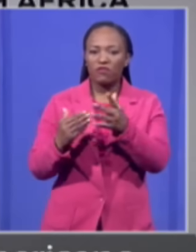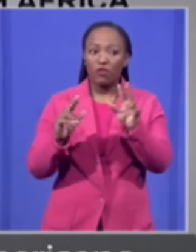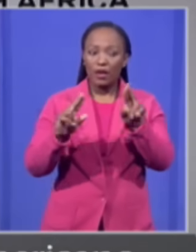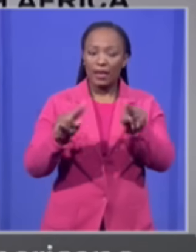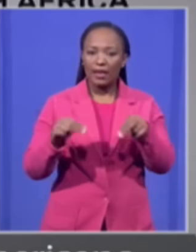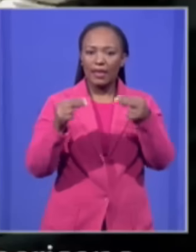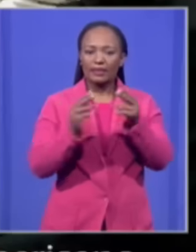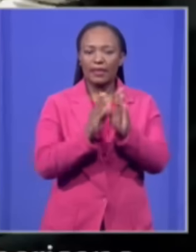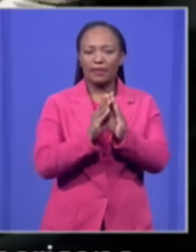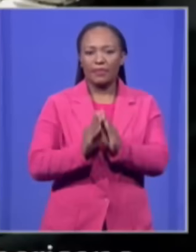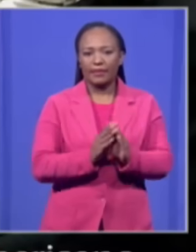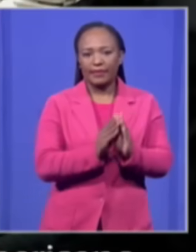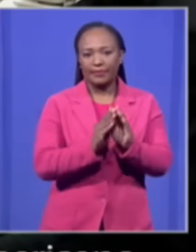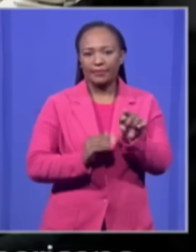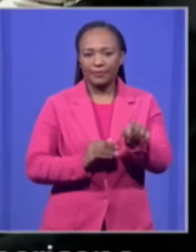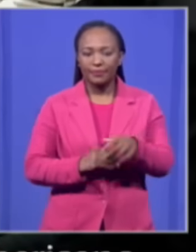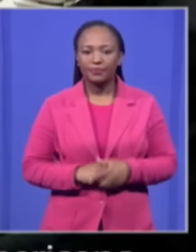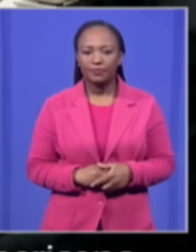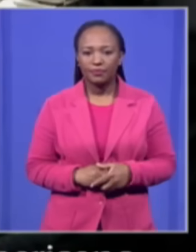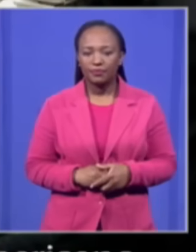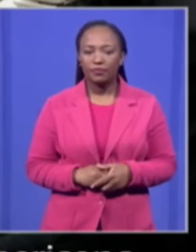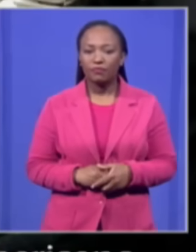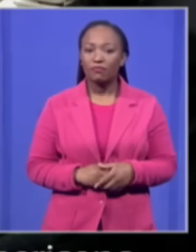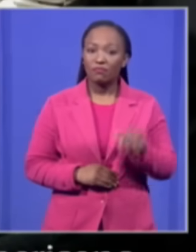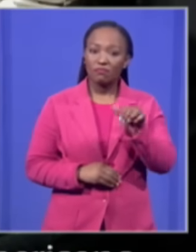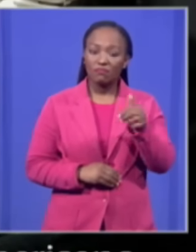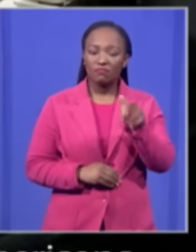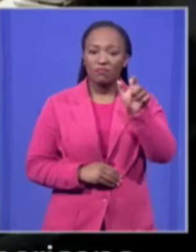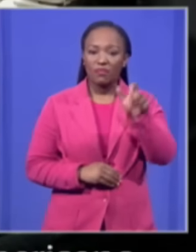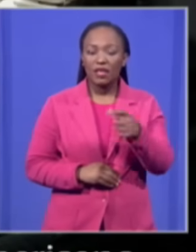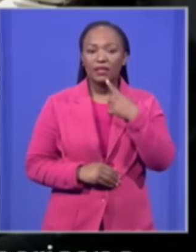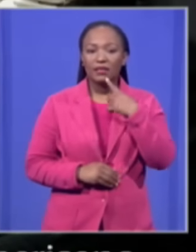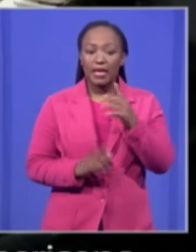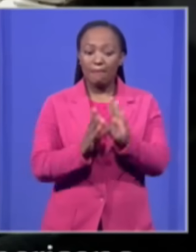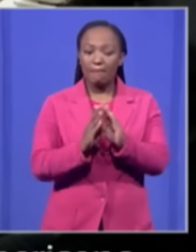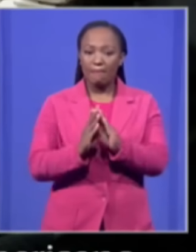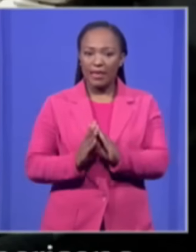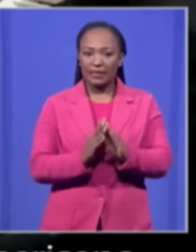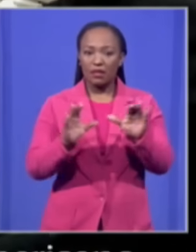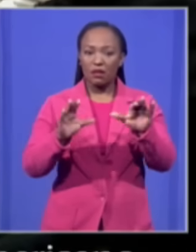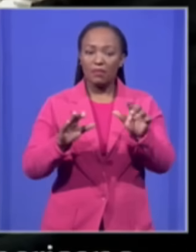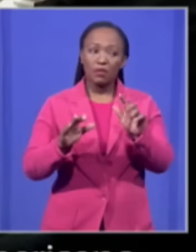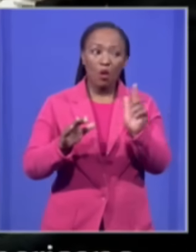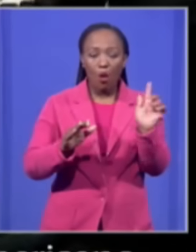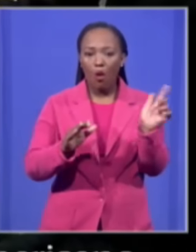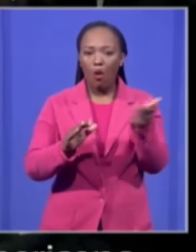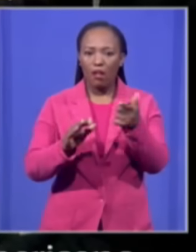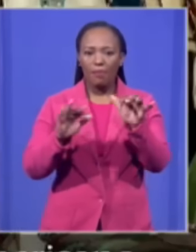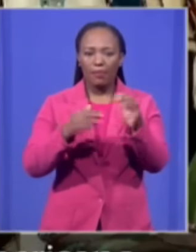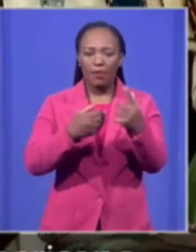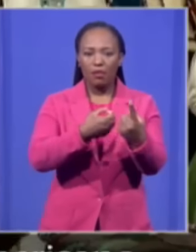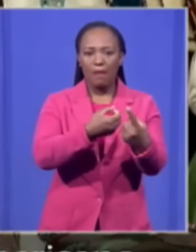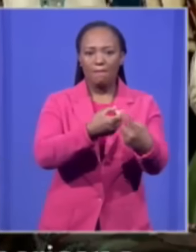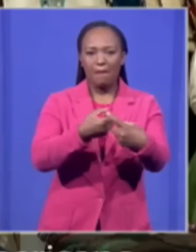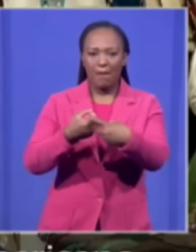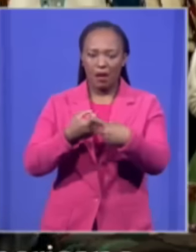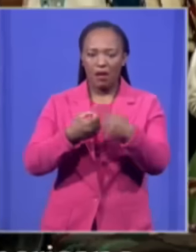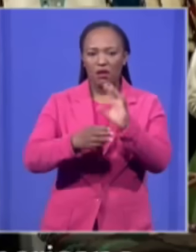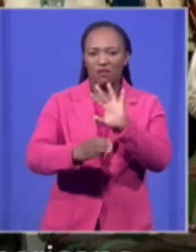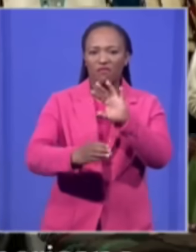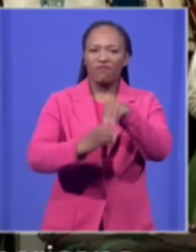National Dialogue. Mokgatlho mongwe o gatelela botlhokwa jwa gore dipuisano tseno di ungwele batho botlhe. In whatever process we do,